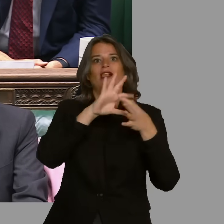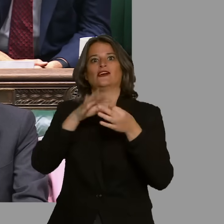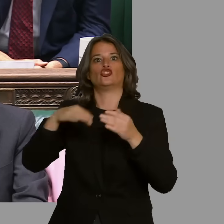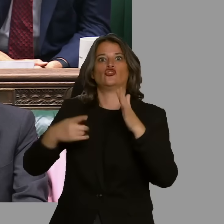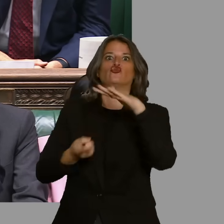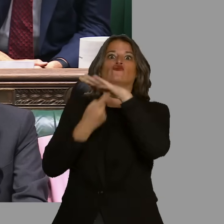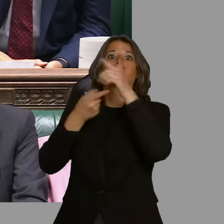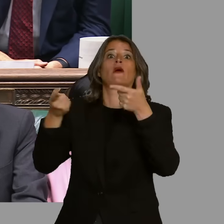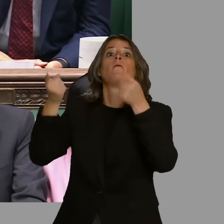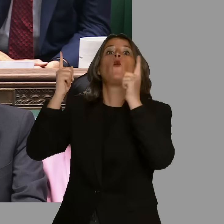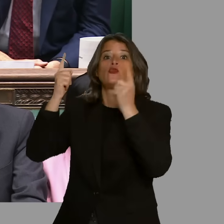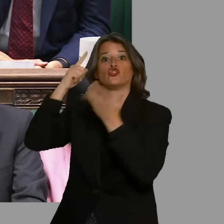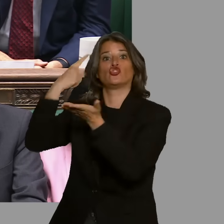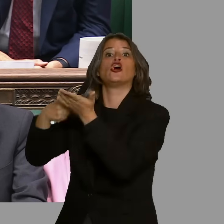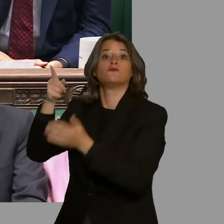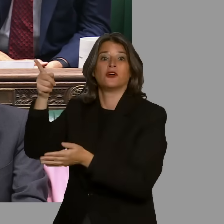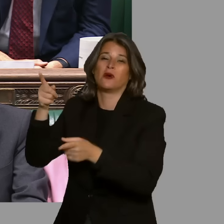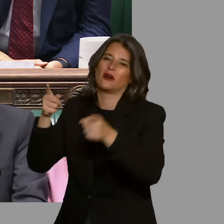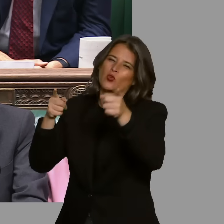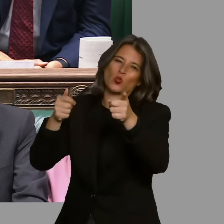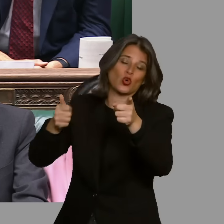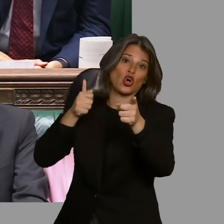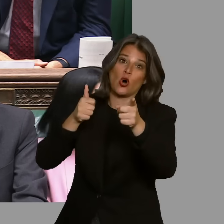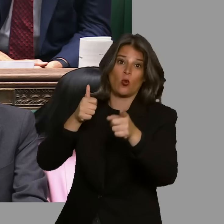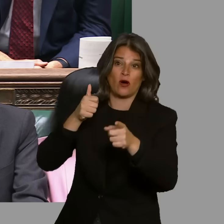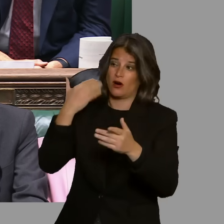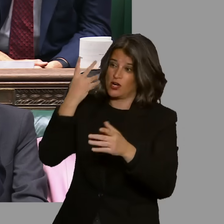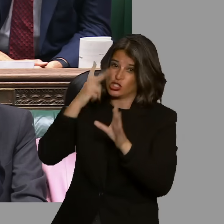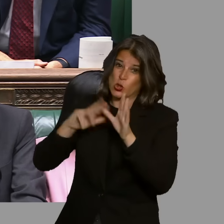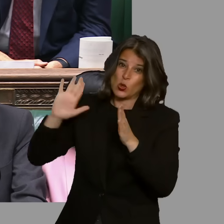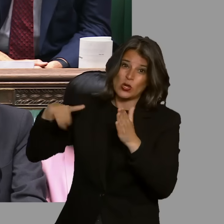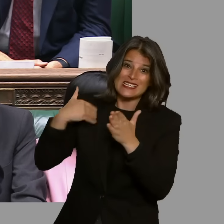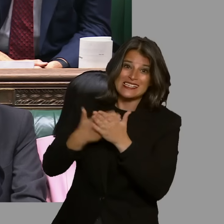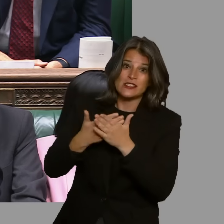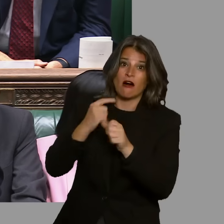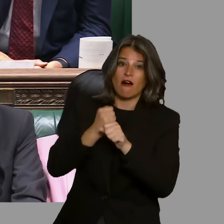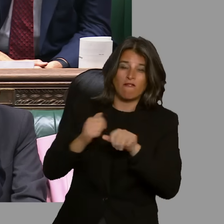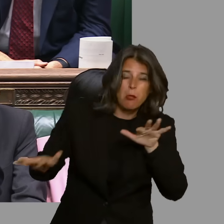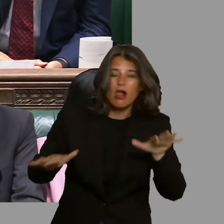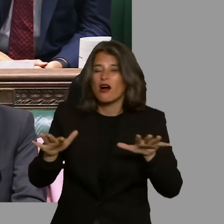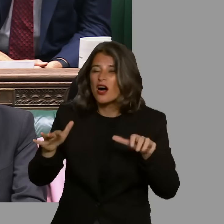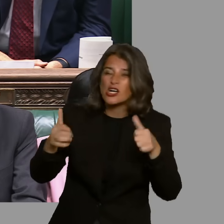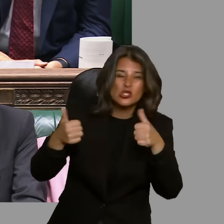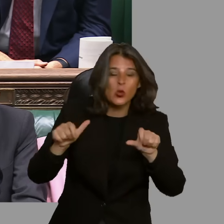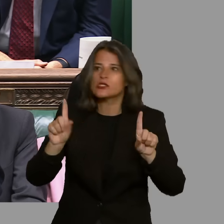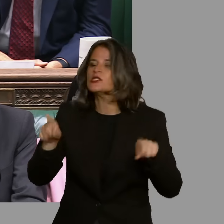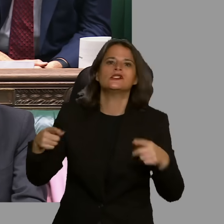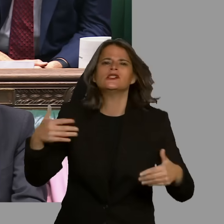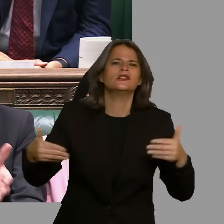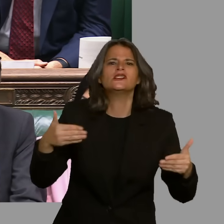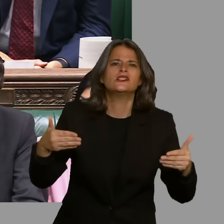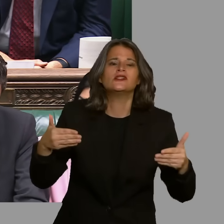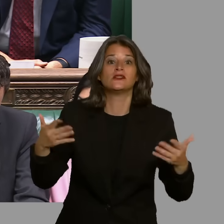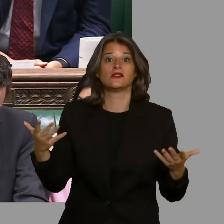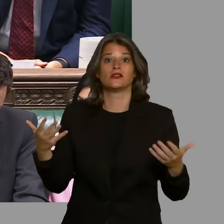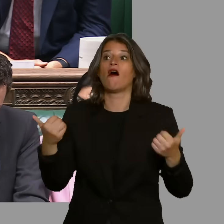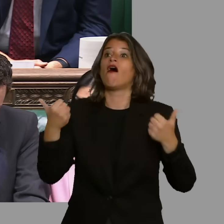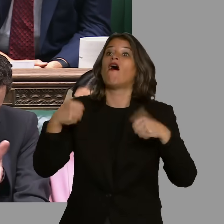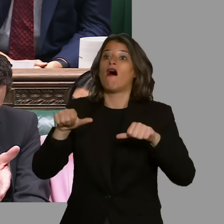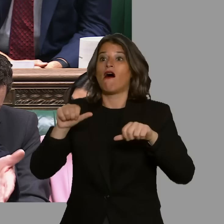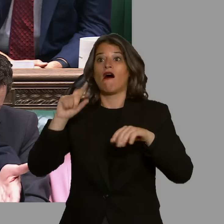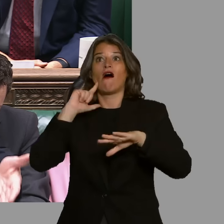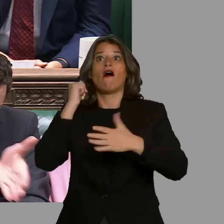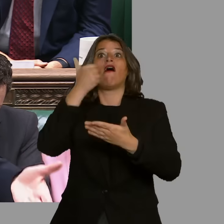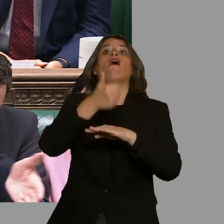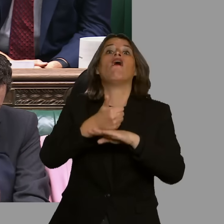didn't work because it was found to be incompatible, but I have reflected on the point that was made in representations, and this will ensure that